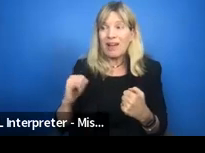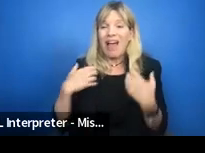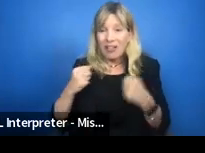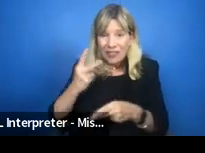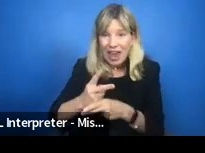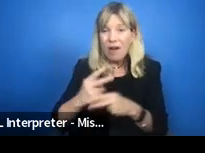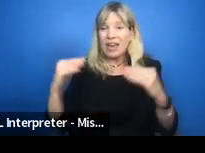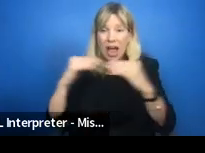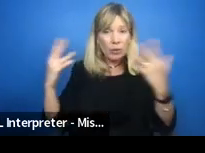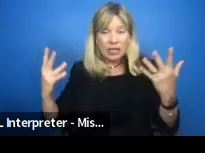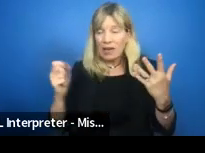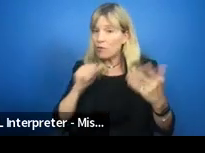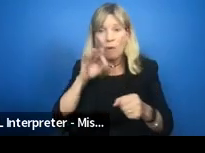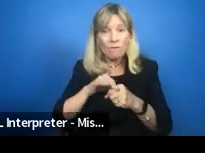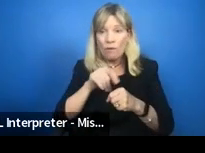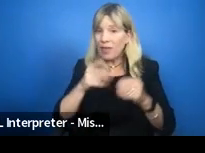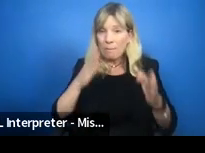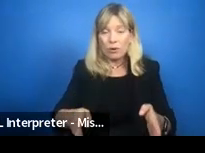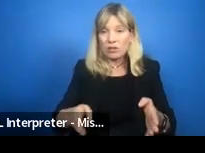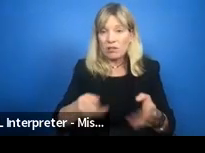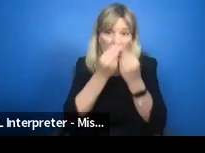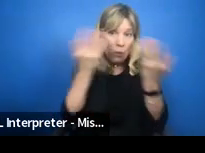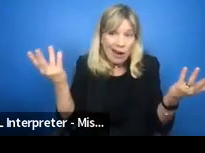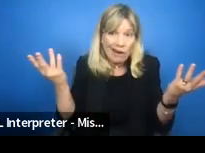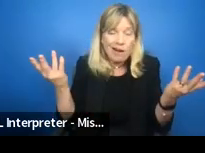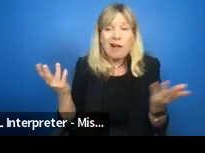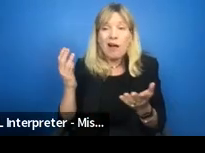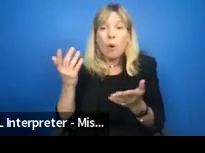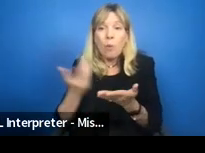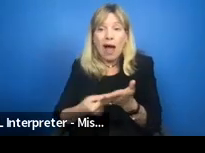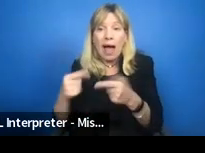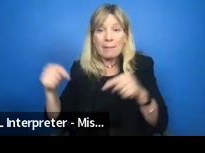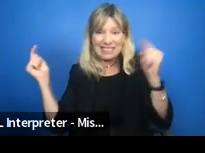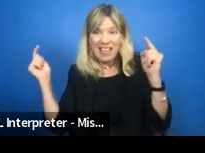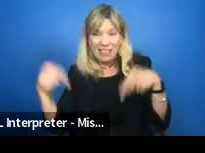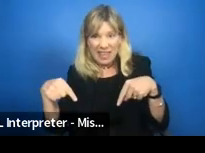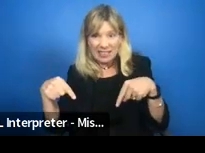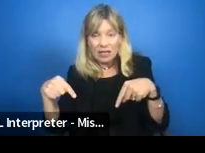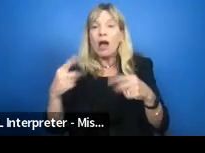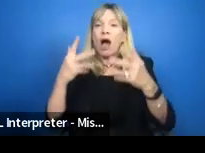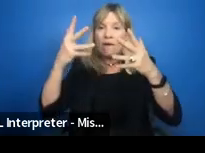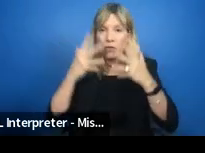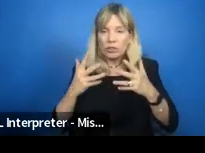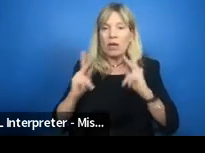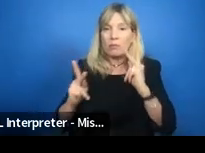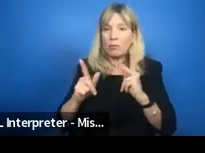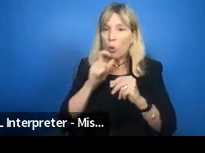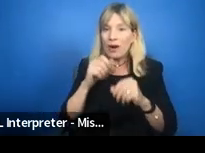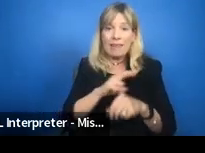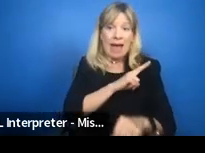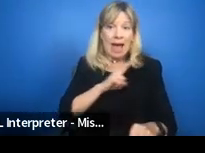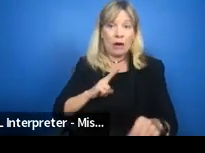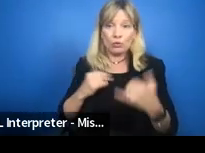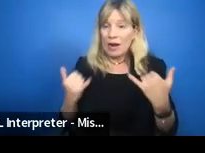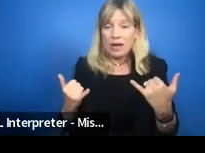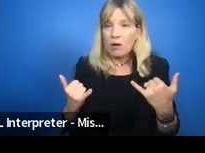and equity, this is where we end up. We unfortunately have people in the House right now who